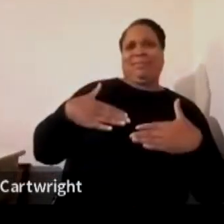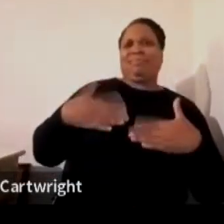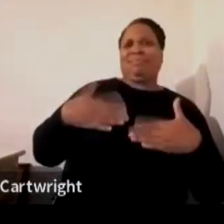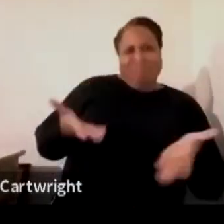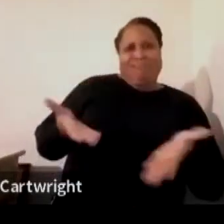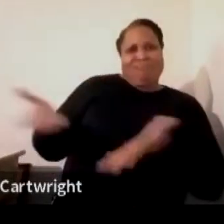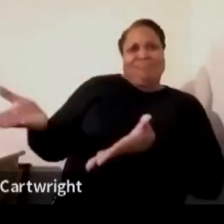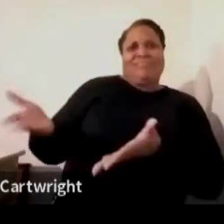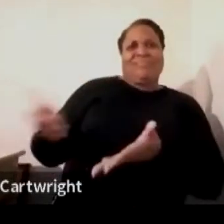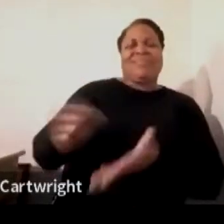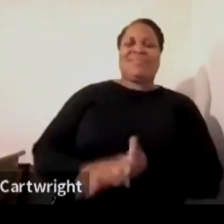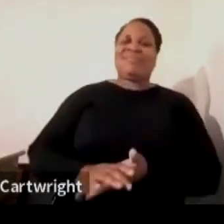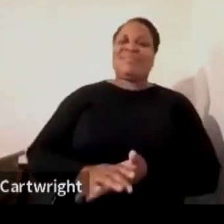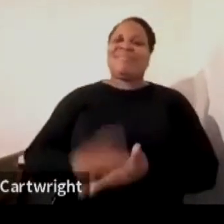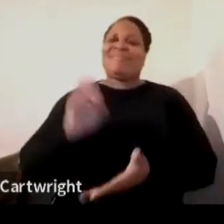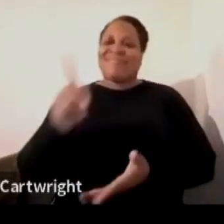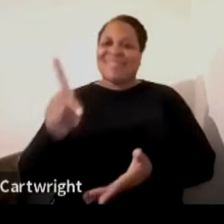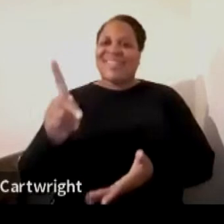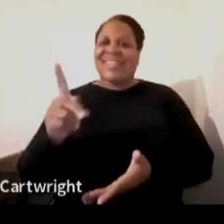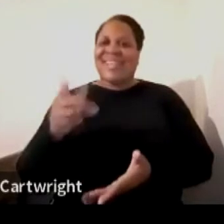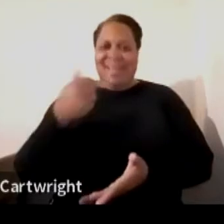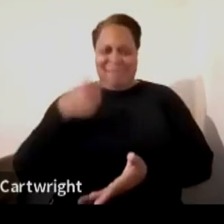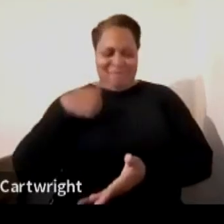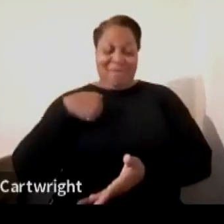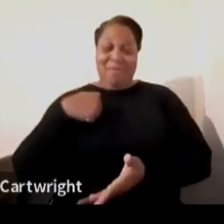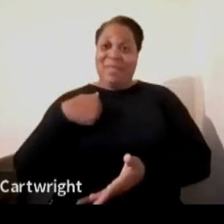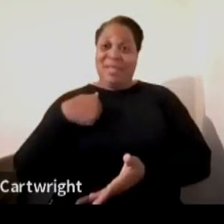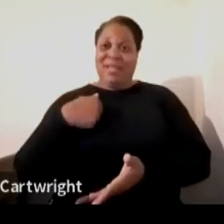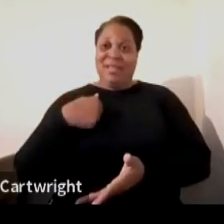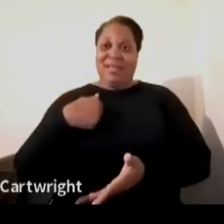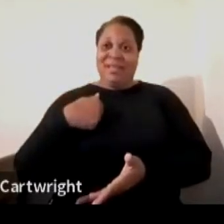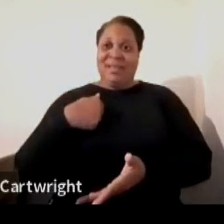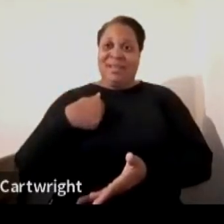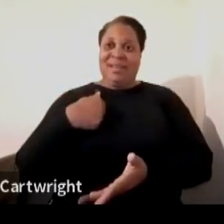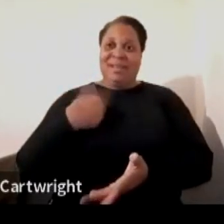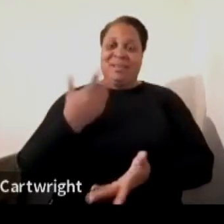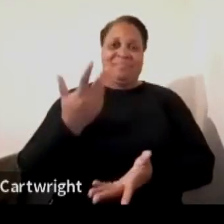you. Basically, for me, it's a no-brainer.